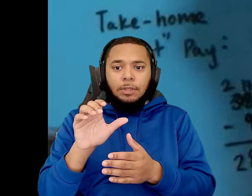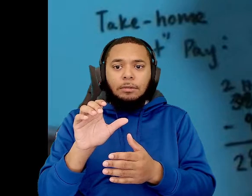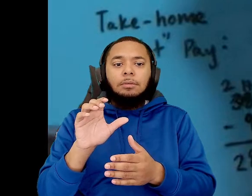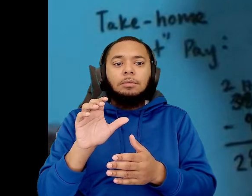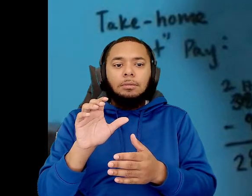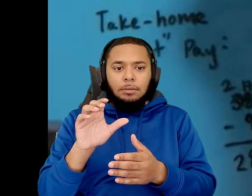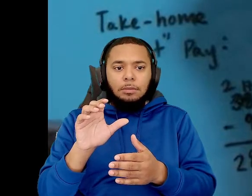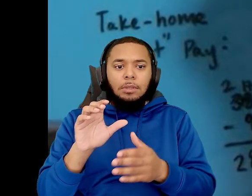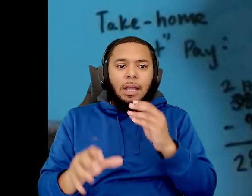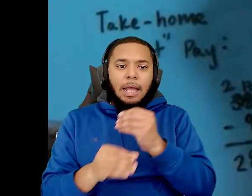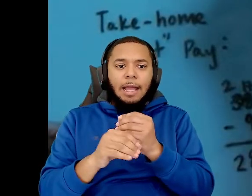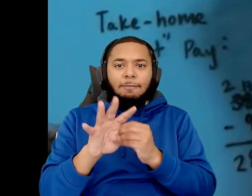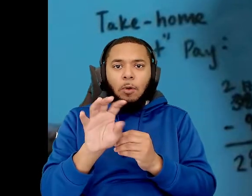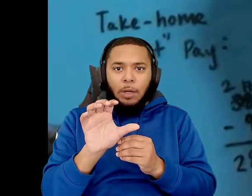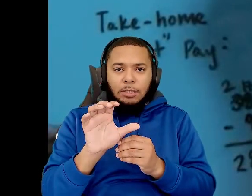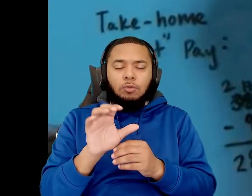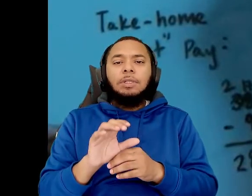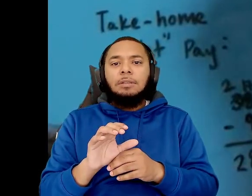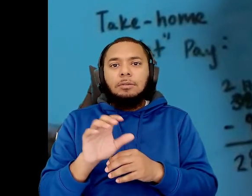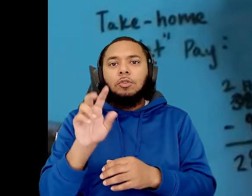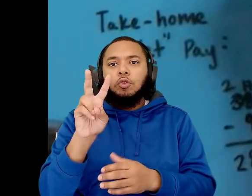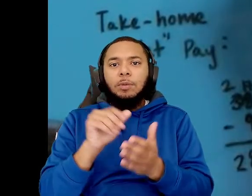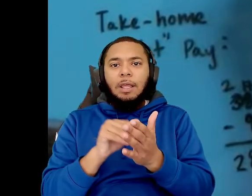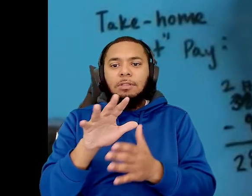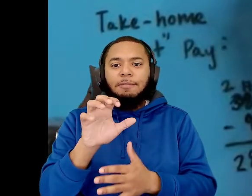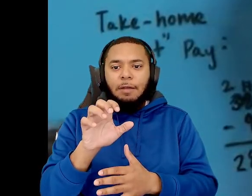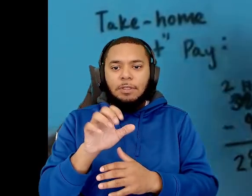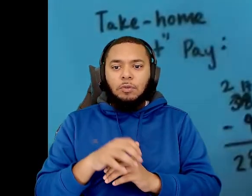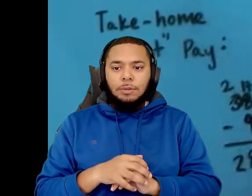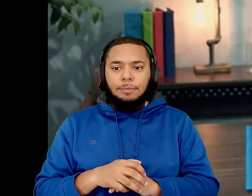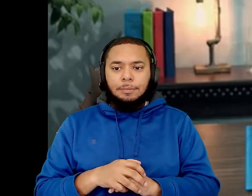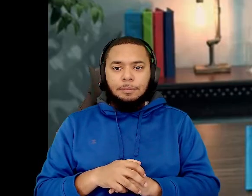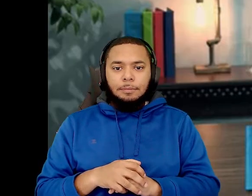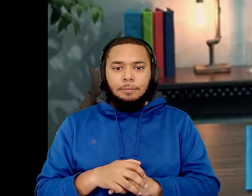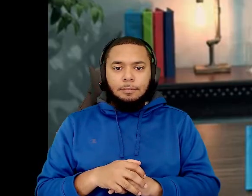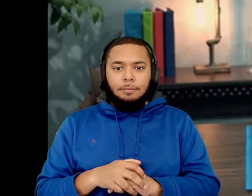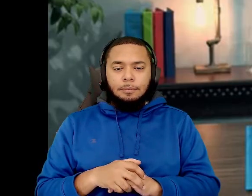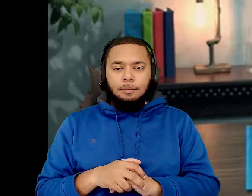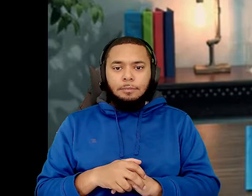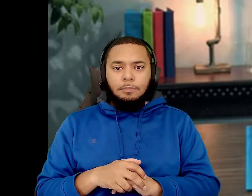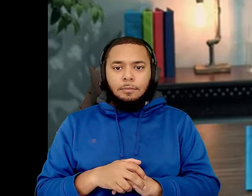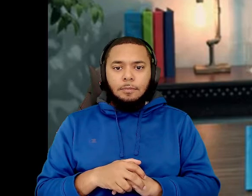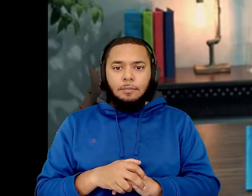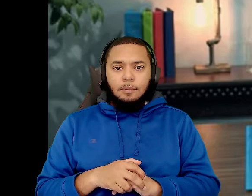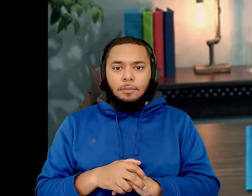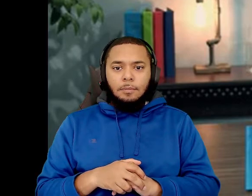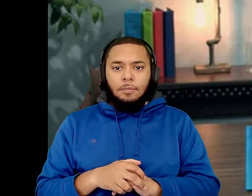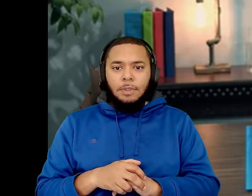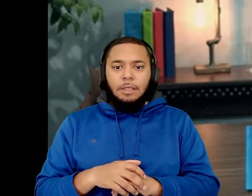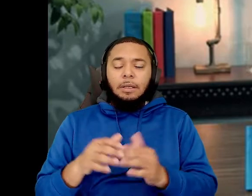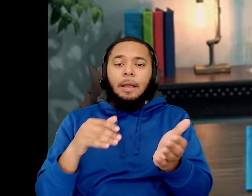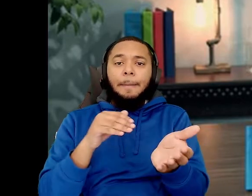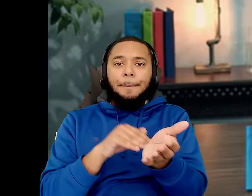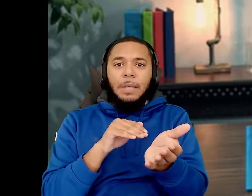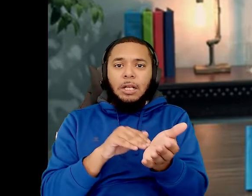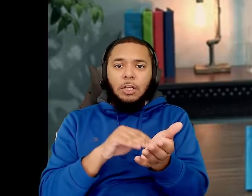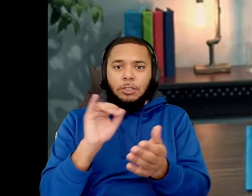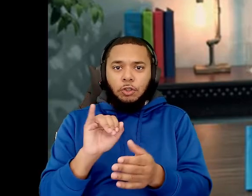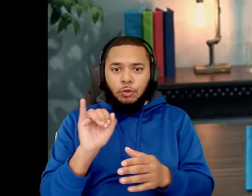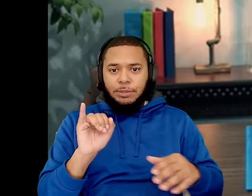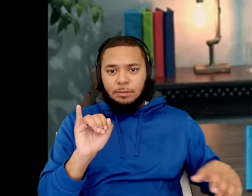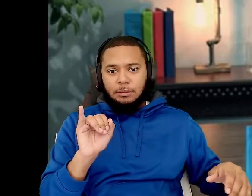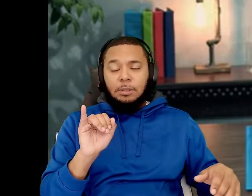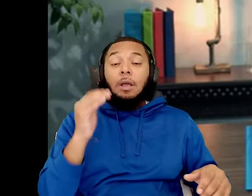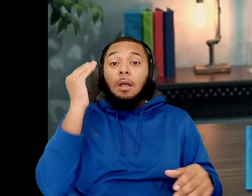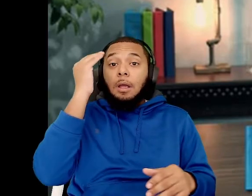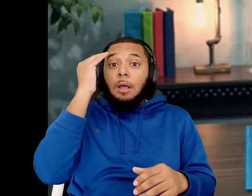So our state income tax here is $2,500. And finally, our medical insurance. In